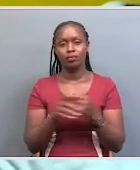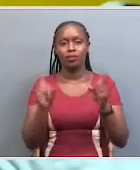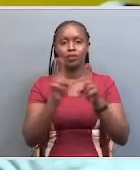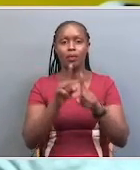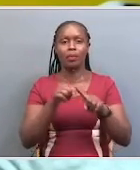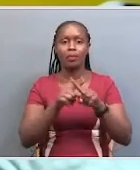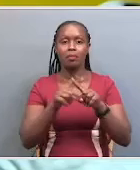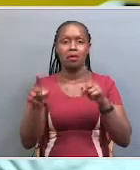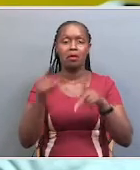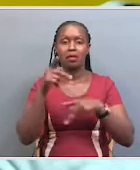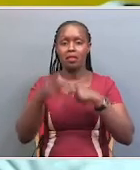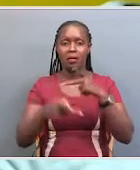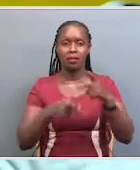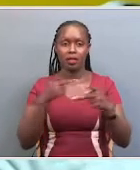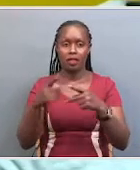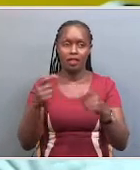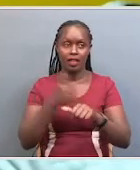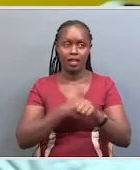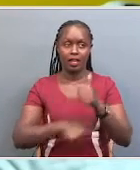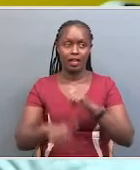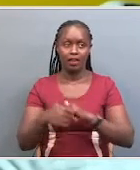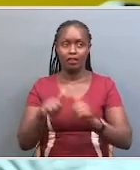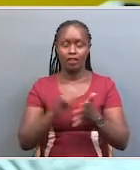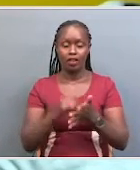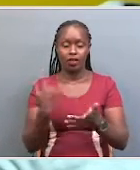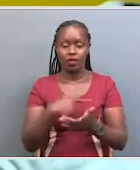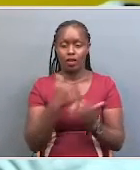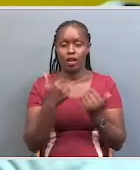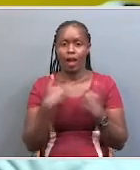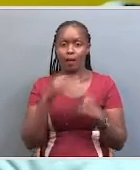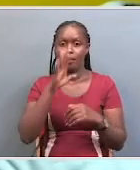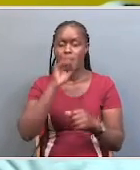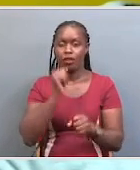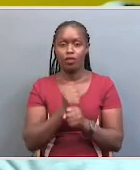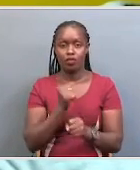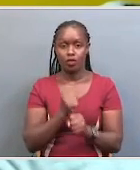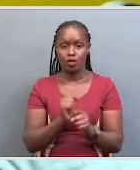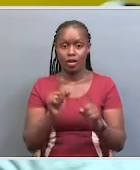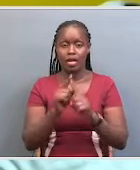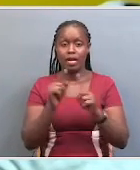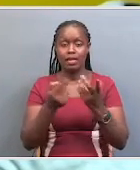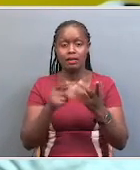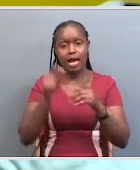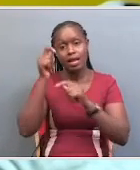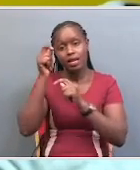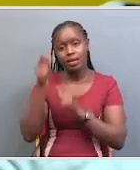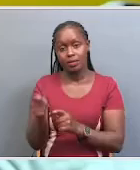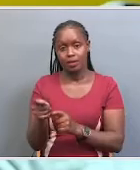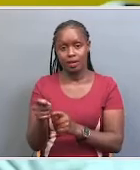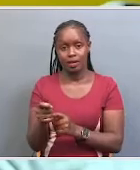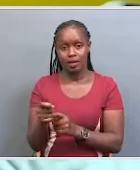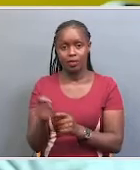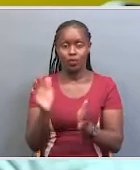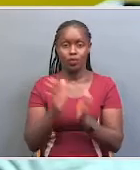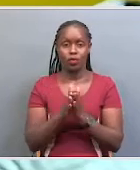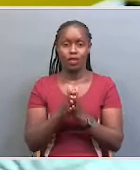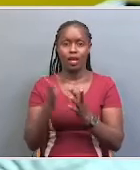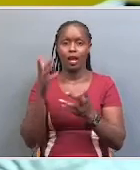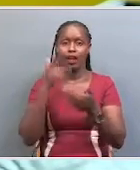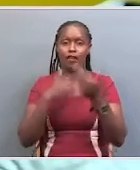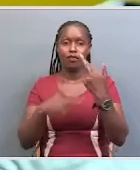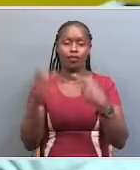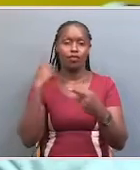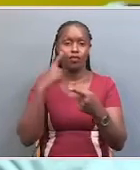processes or the activities that we have been conducting in respect to resolution of disputes